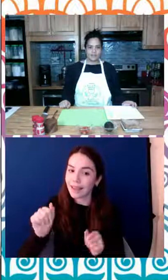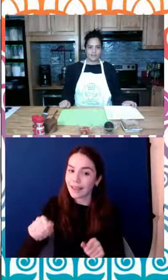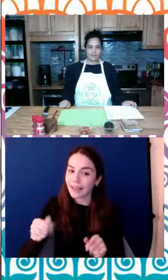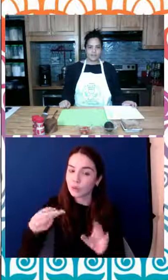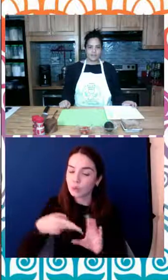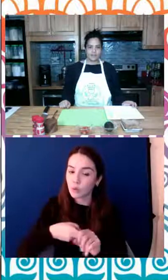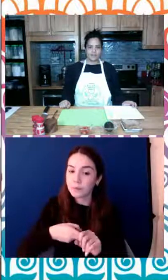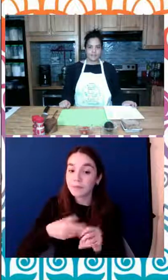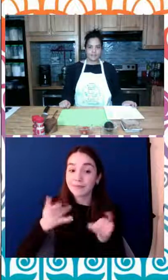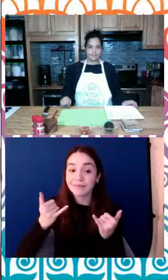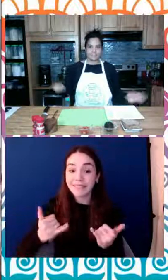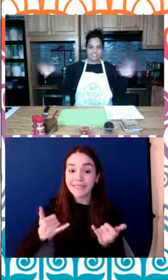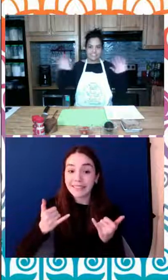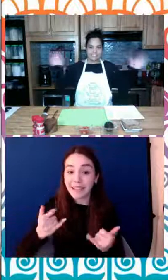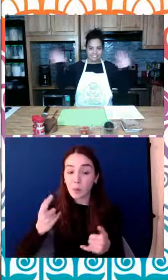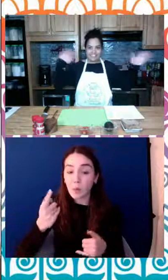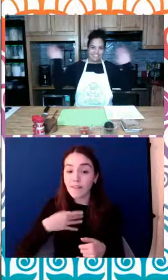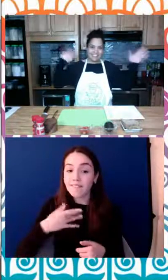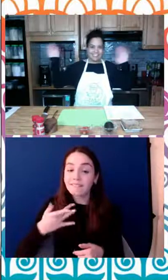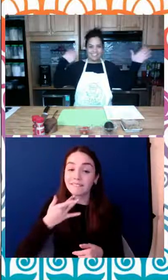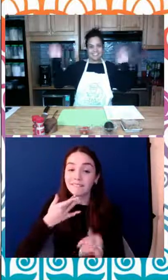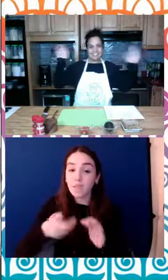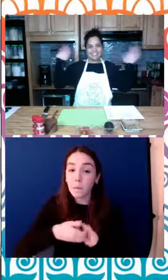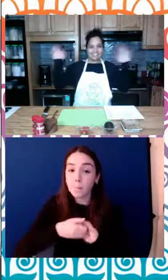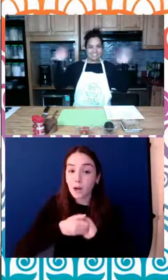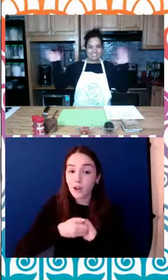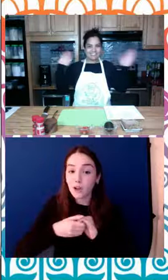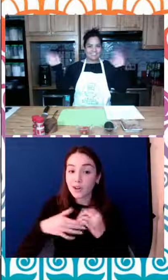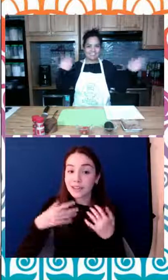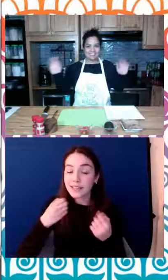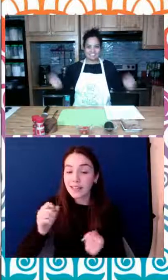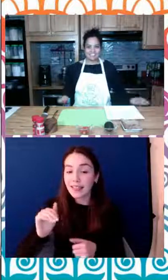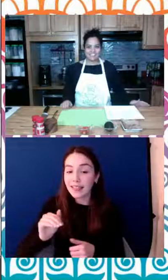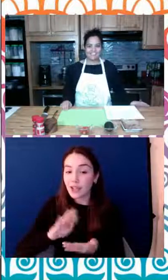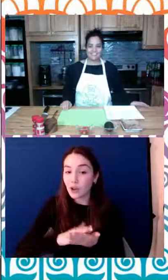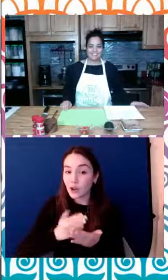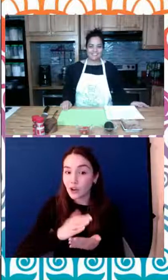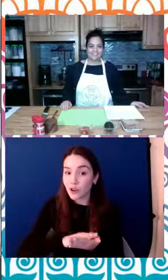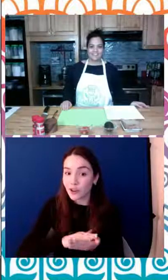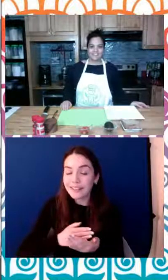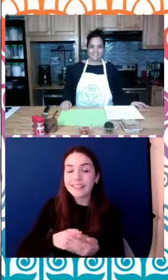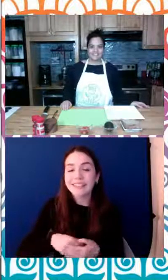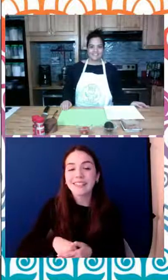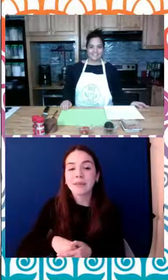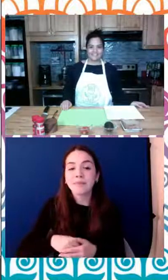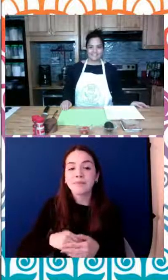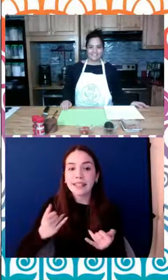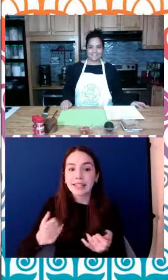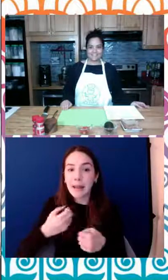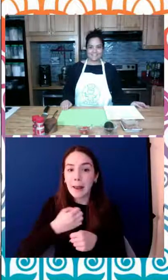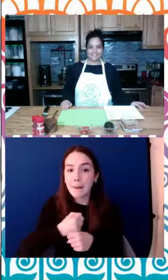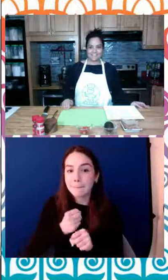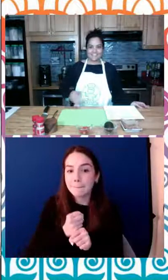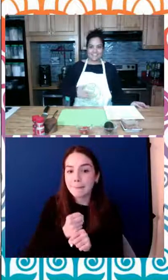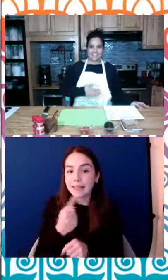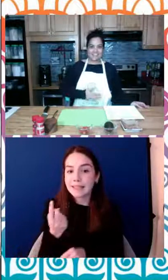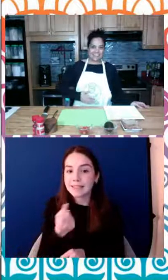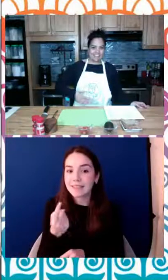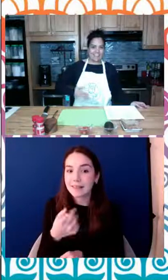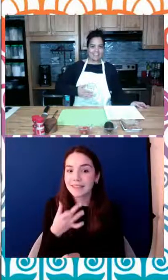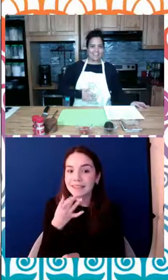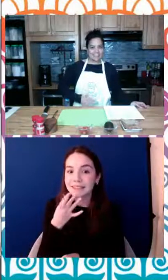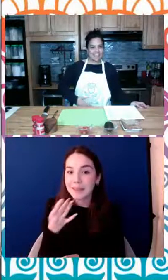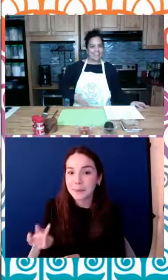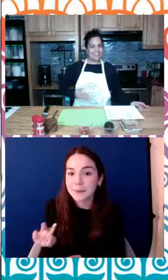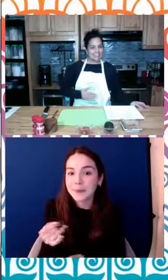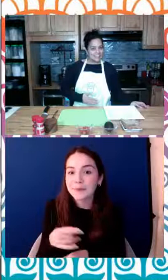Little Cooks, one of our favorite partners, back with us today. We are going to make something really, really yummy. We